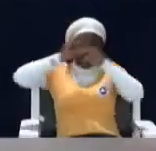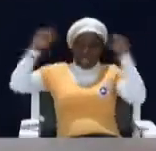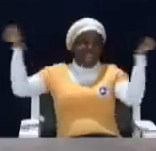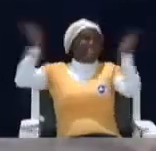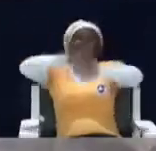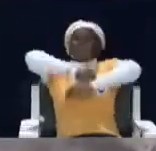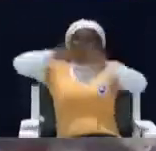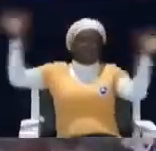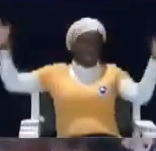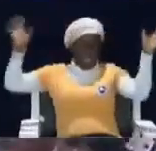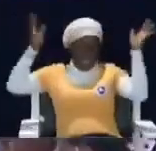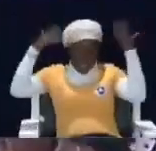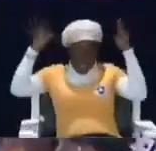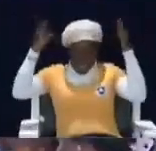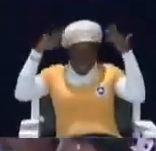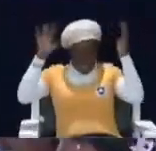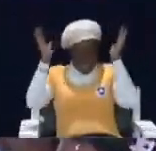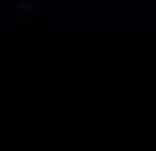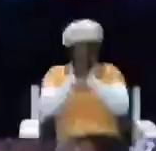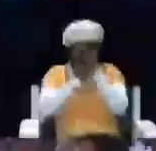Lord.